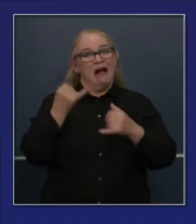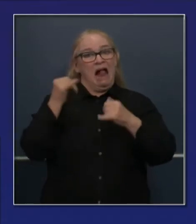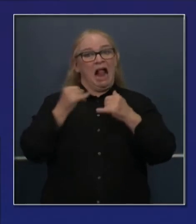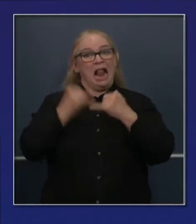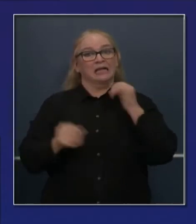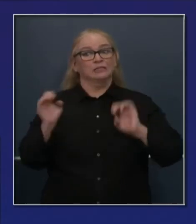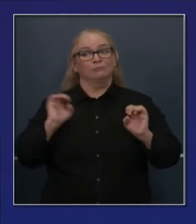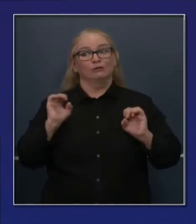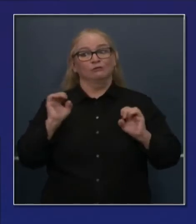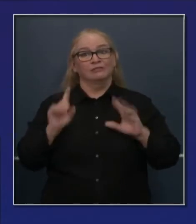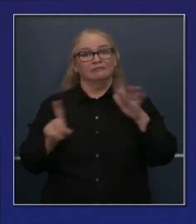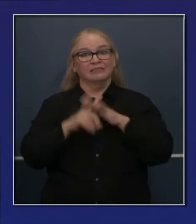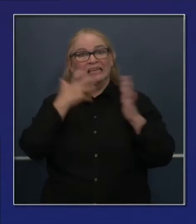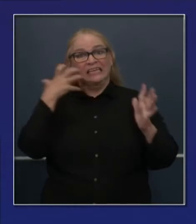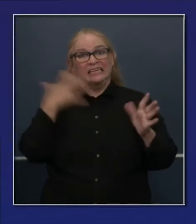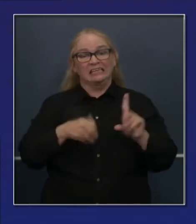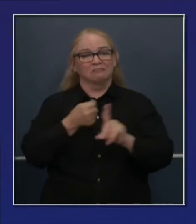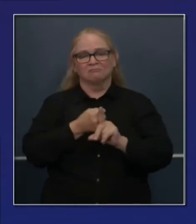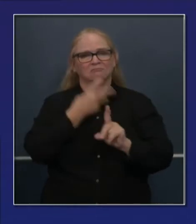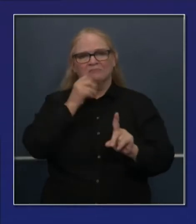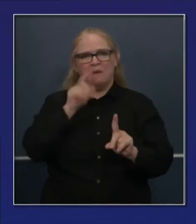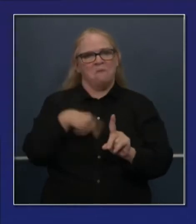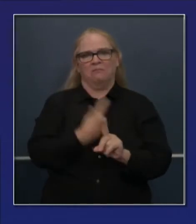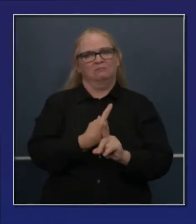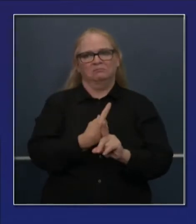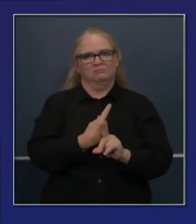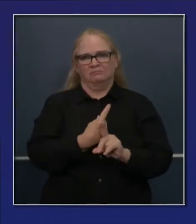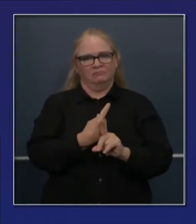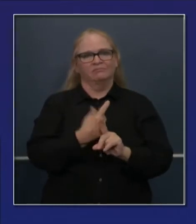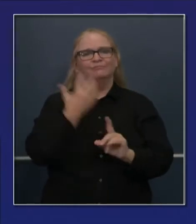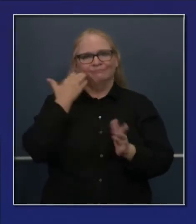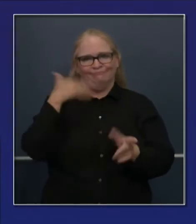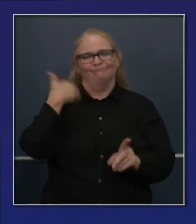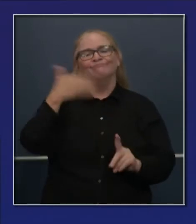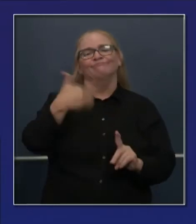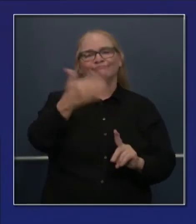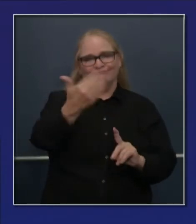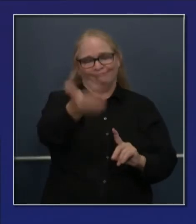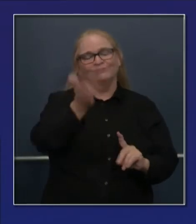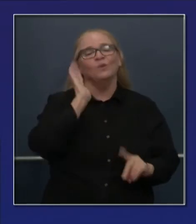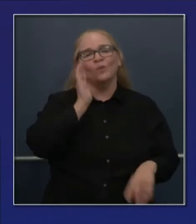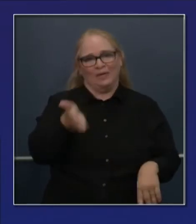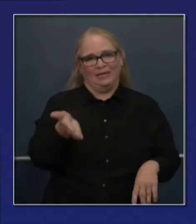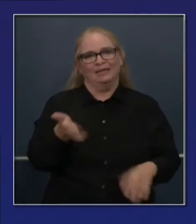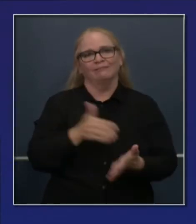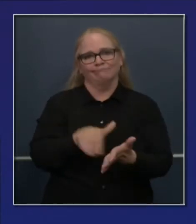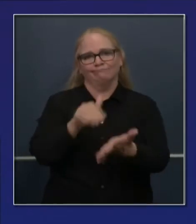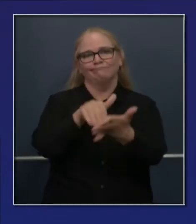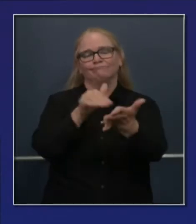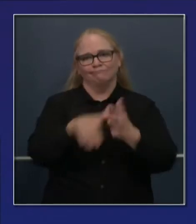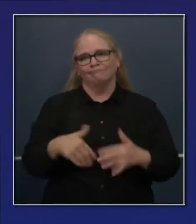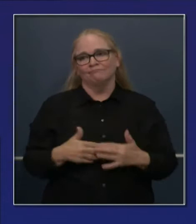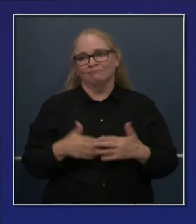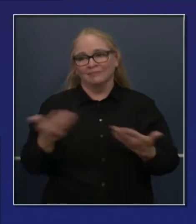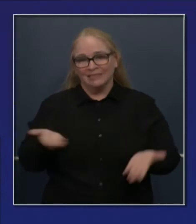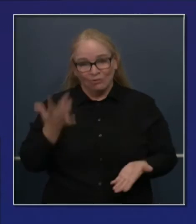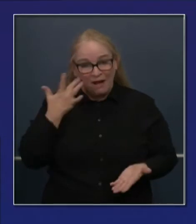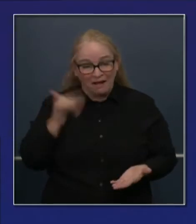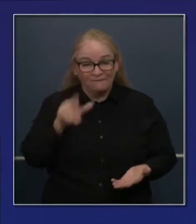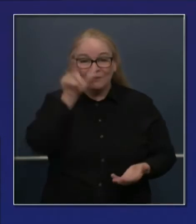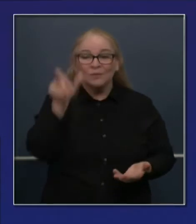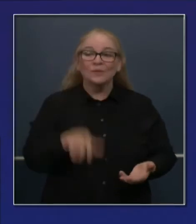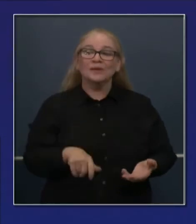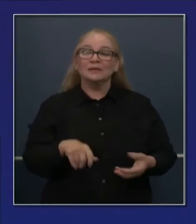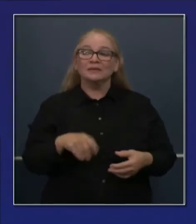historic heat dome and experience that we will have in the state or in this region or in this nation or in